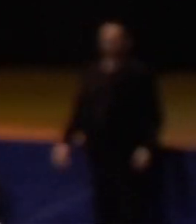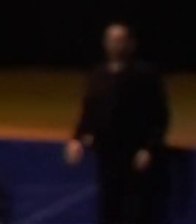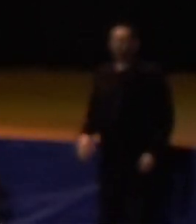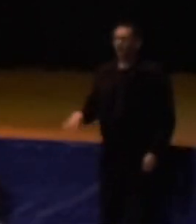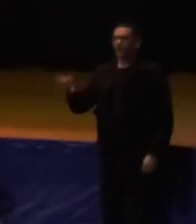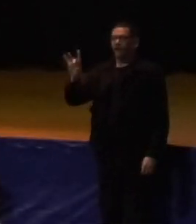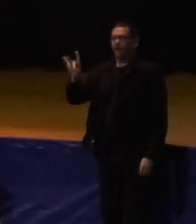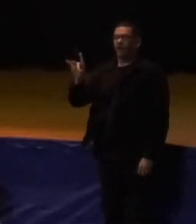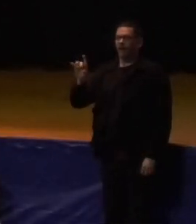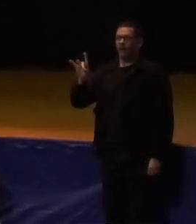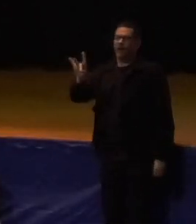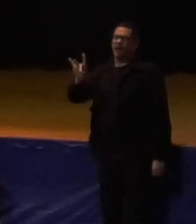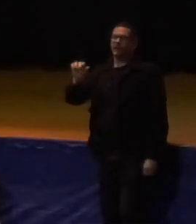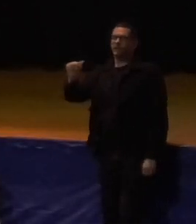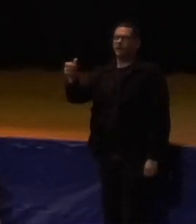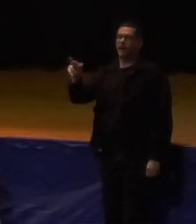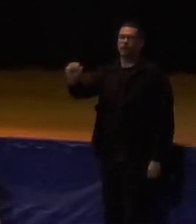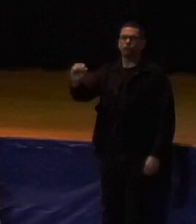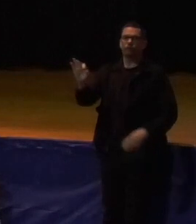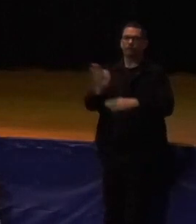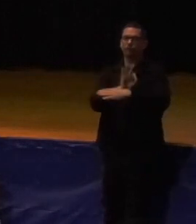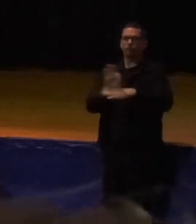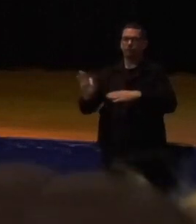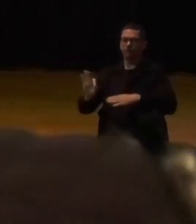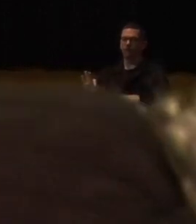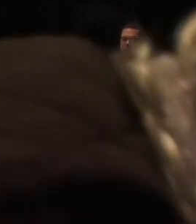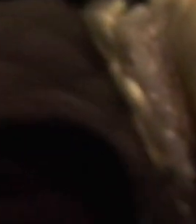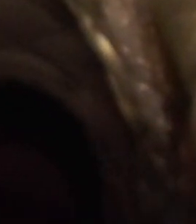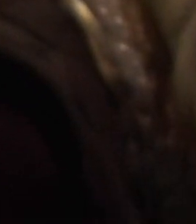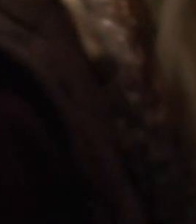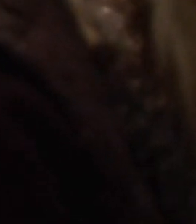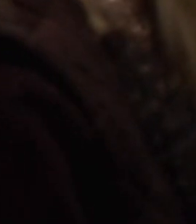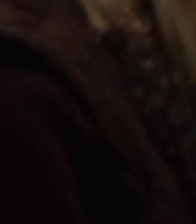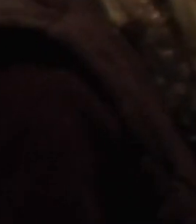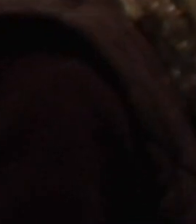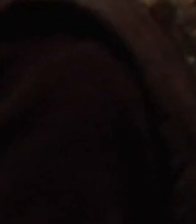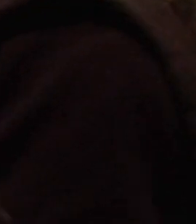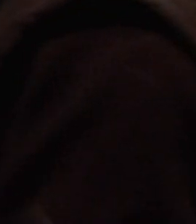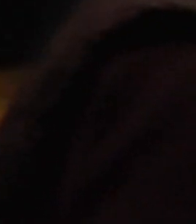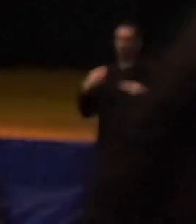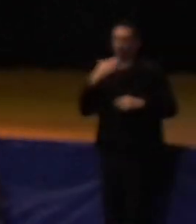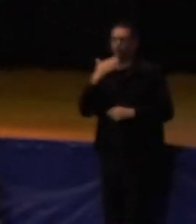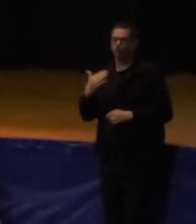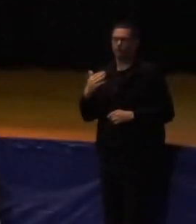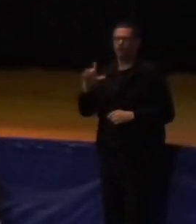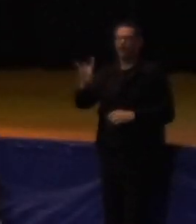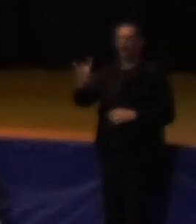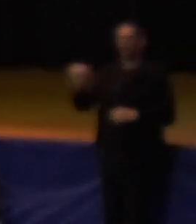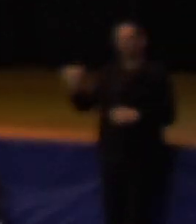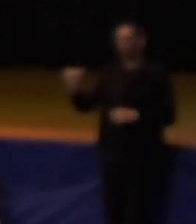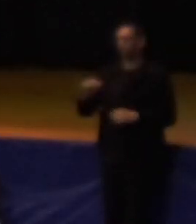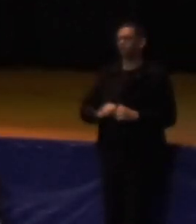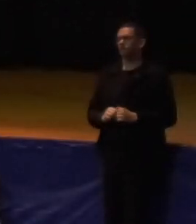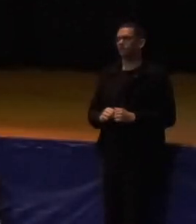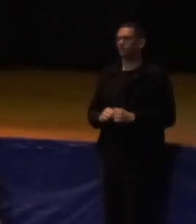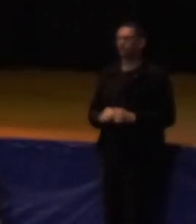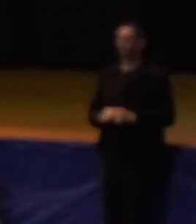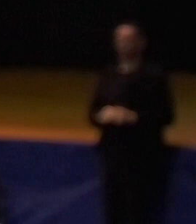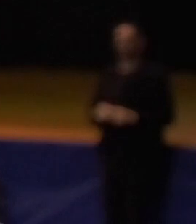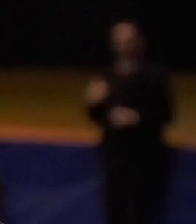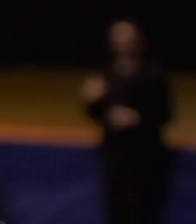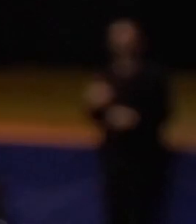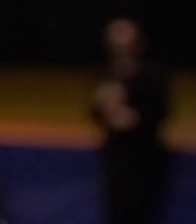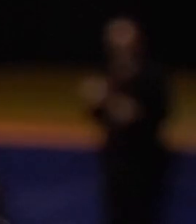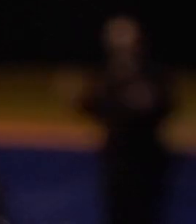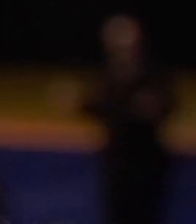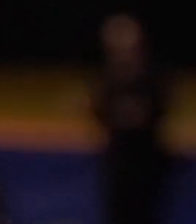know, by numbers, a lot of that's not very good 8 acres. So, we're pushing, but we want it to be